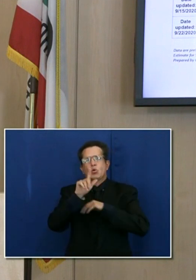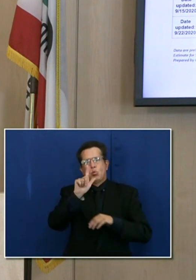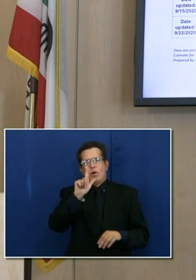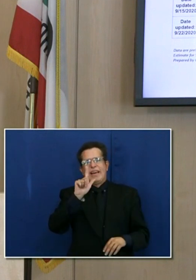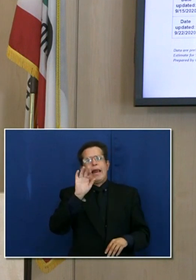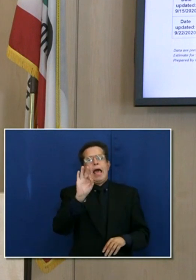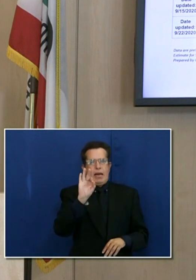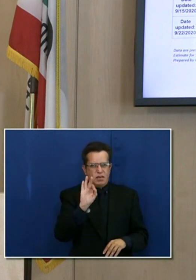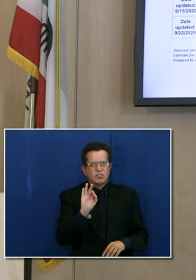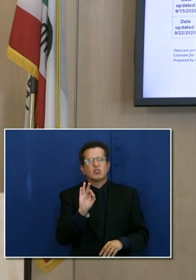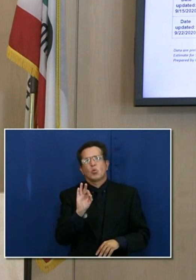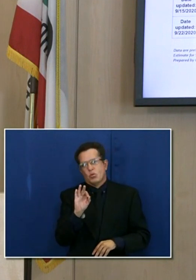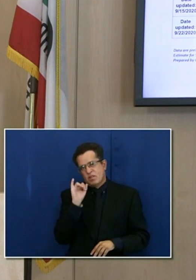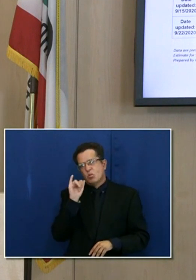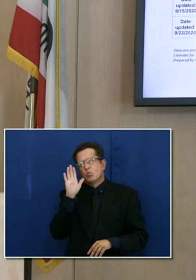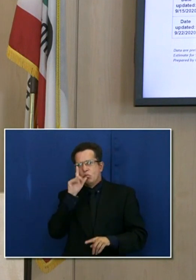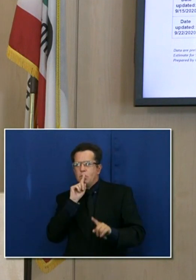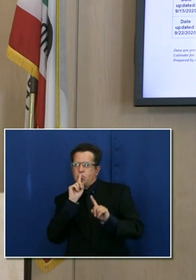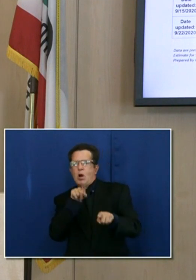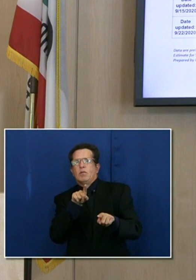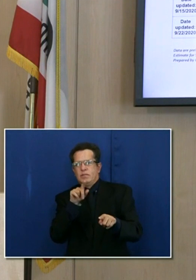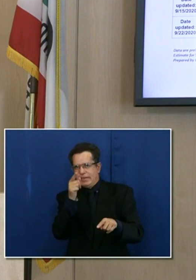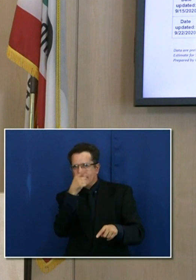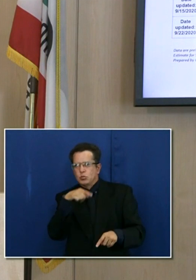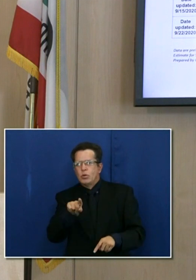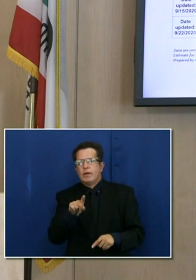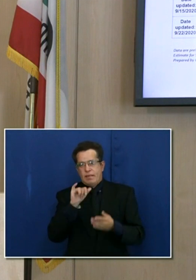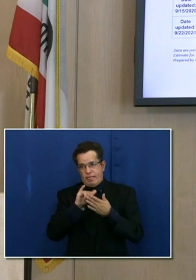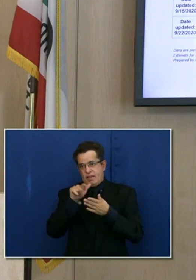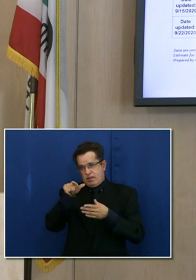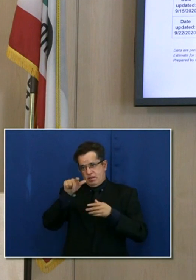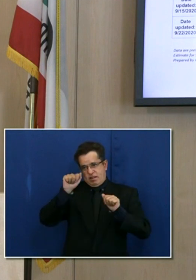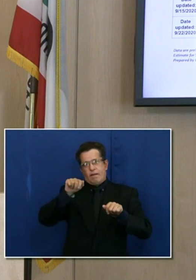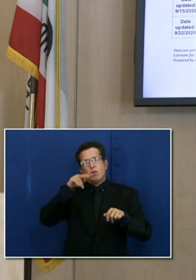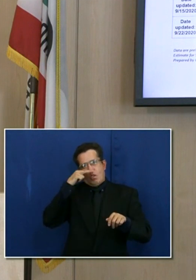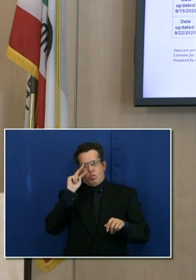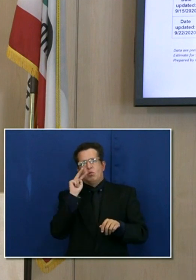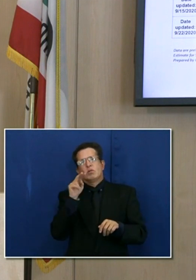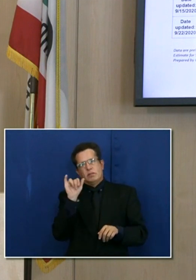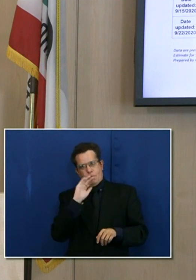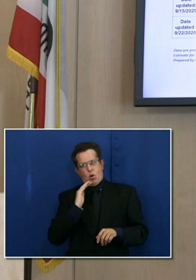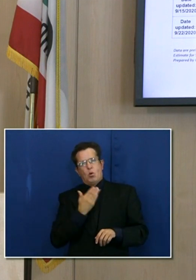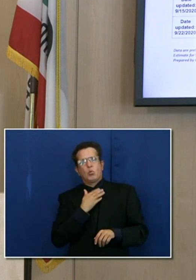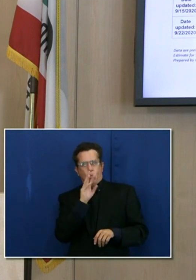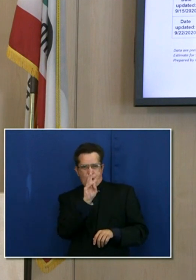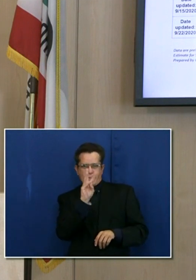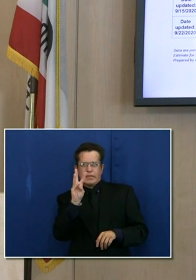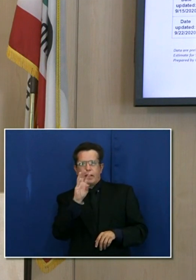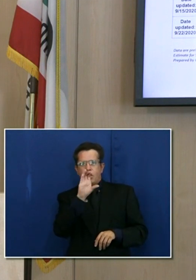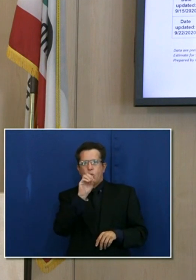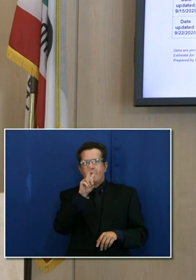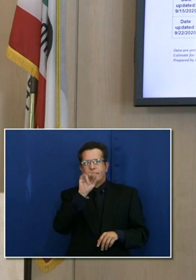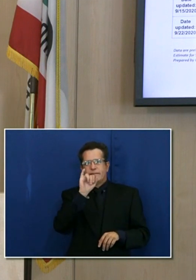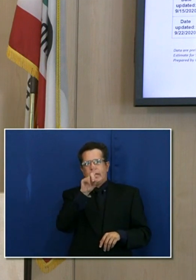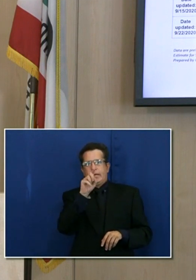about the tiered system, the state's tiered system, can be found on the state's website at